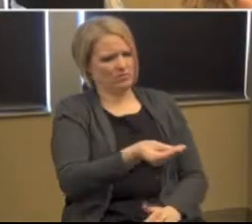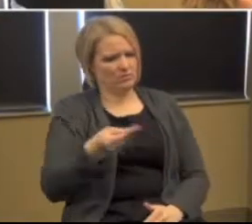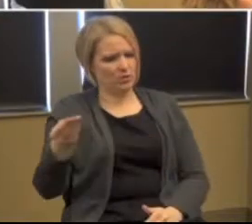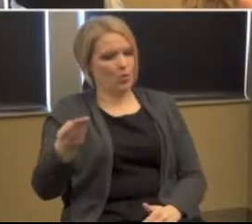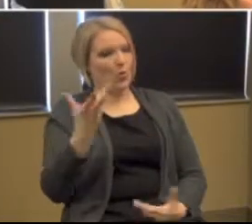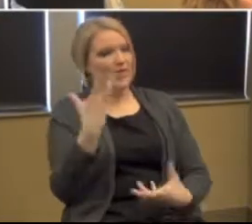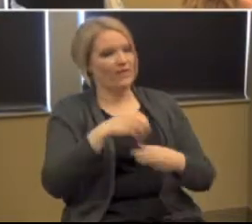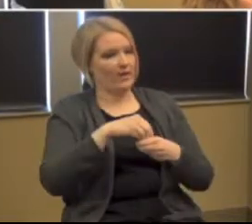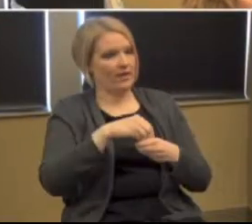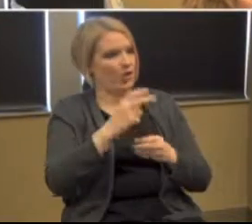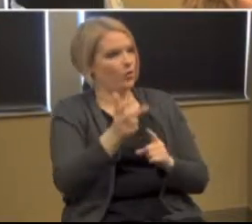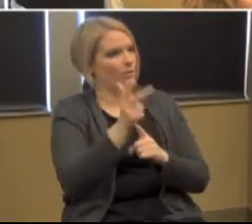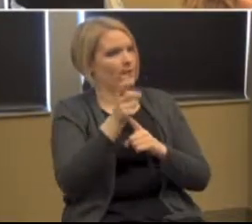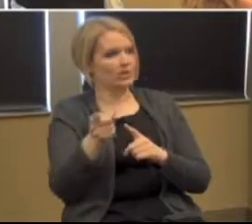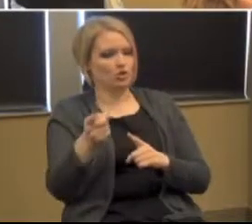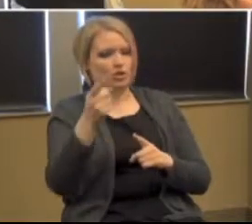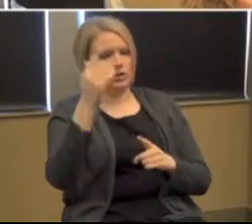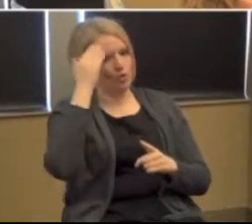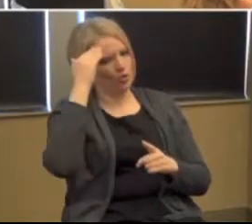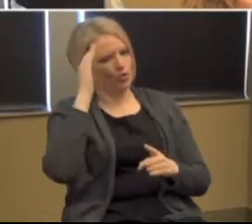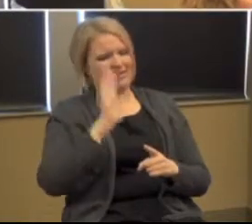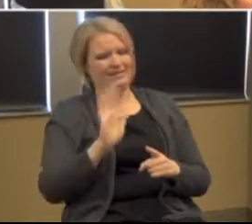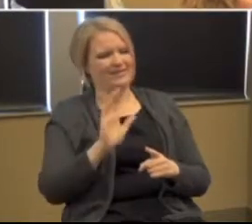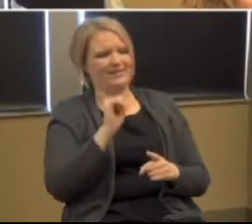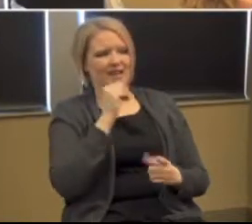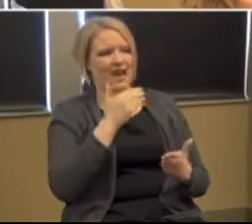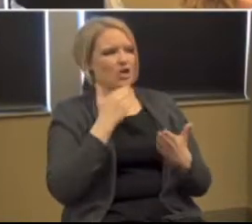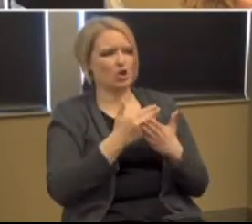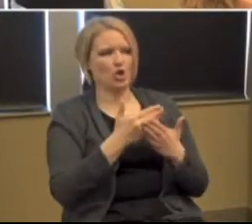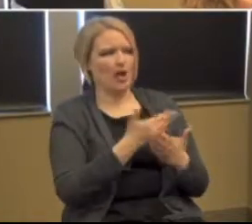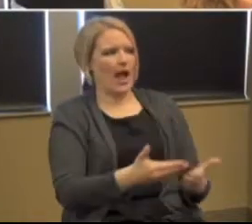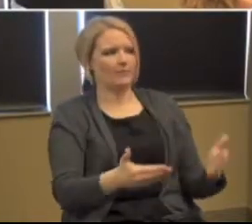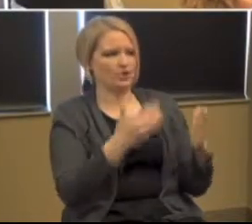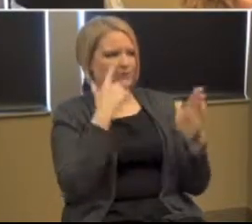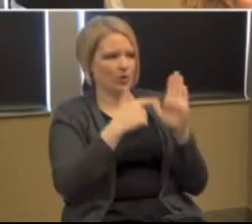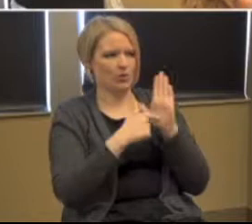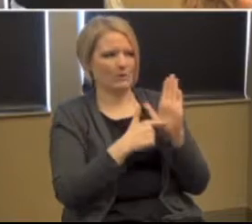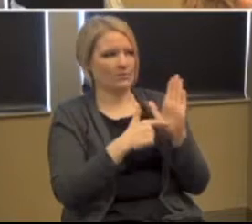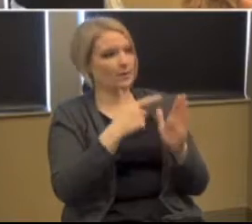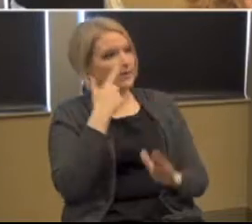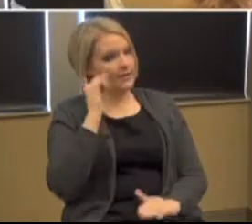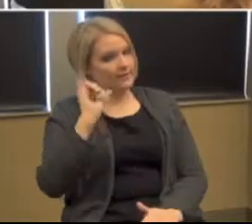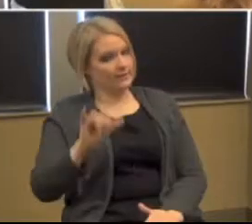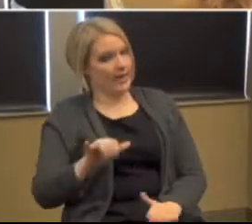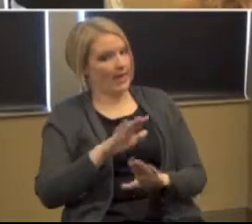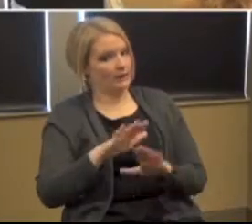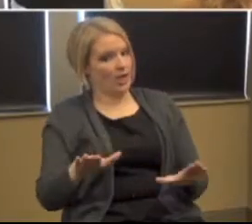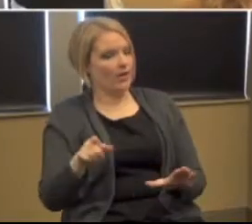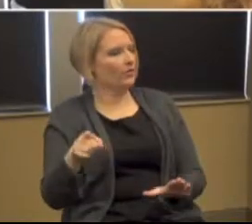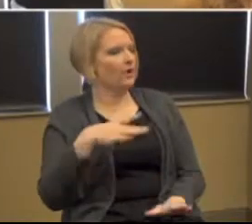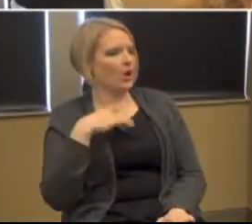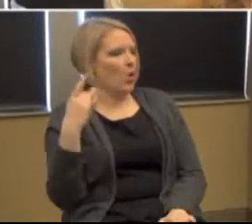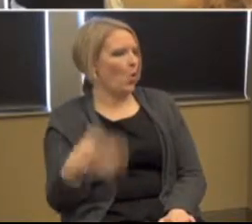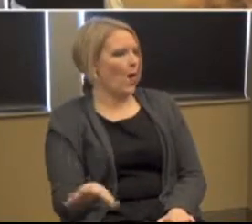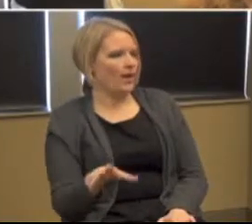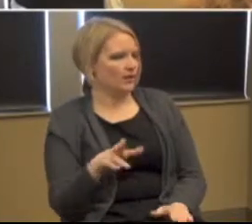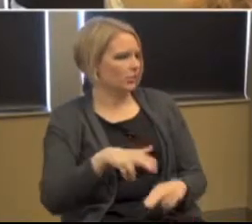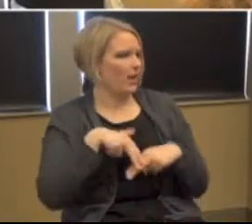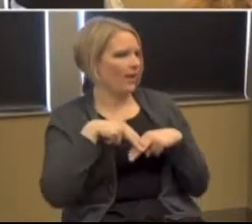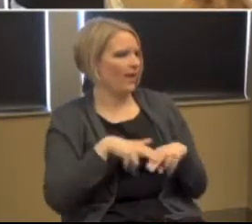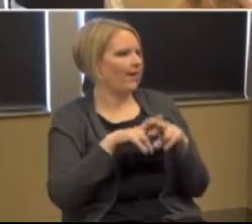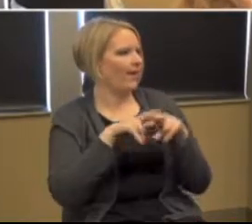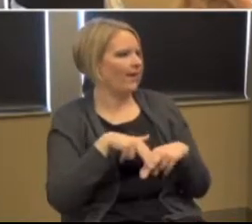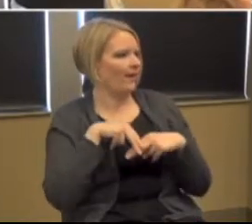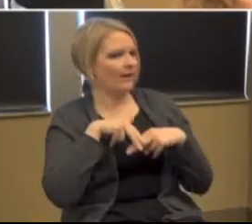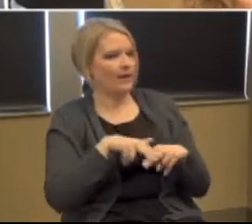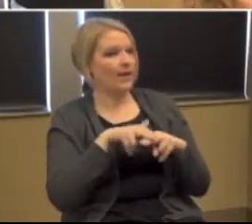3 minutes, she knew that they had chosen the wrong referent, because that child didn't like to swing.